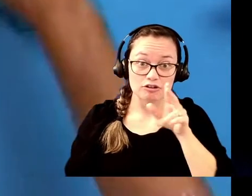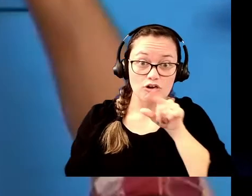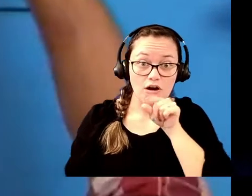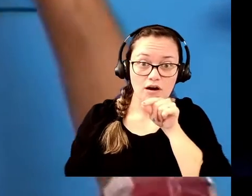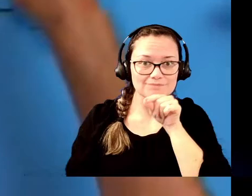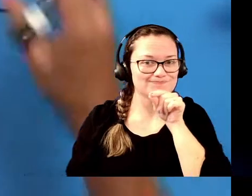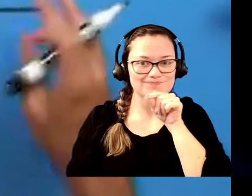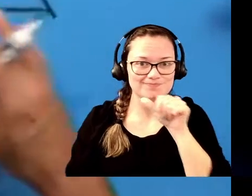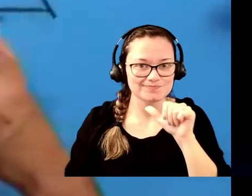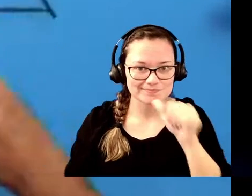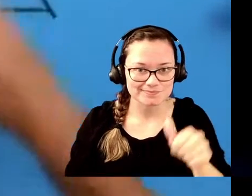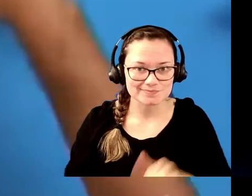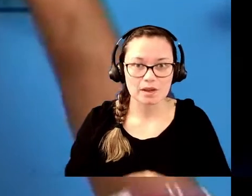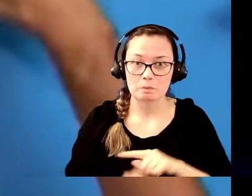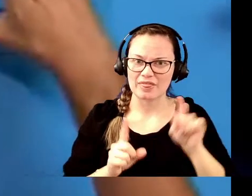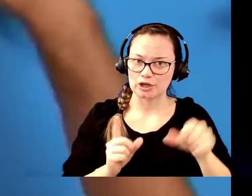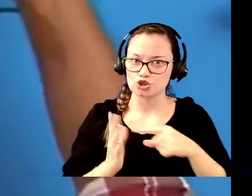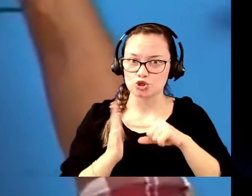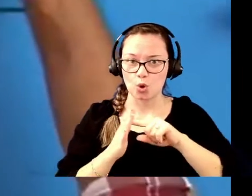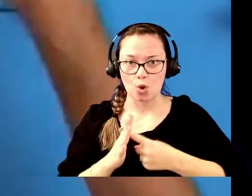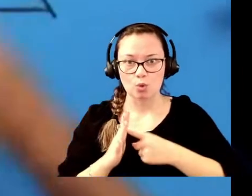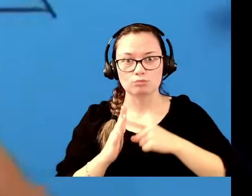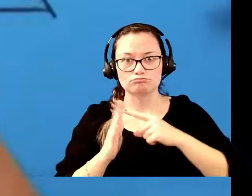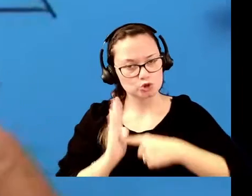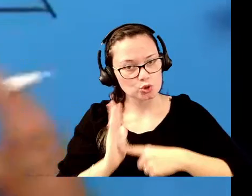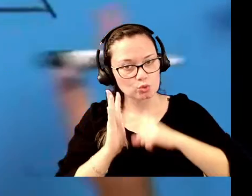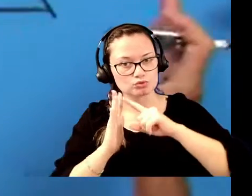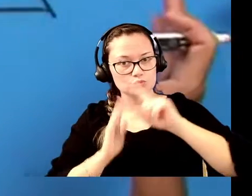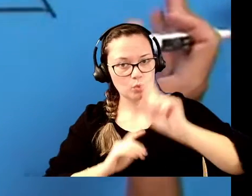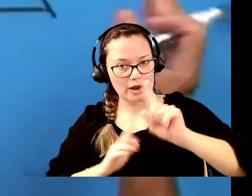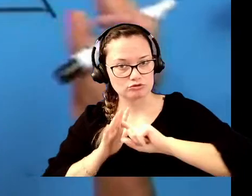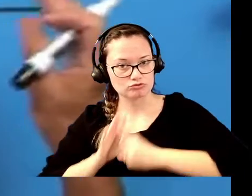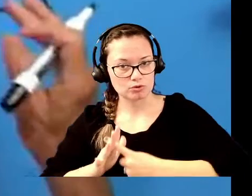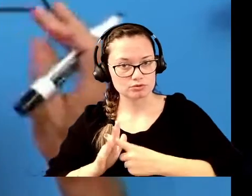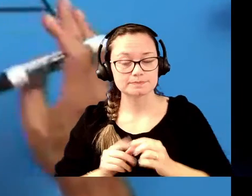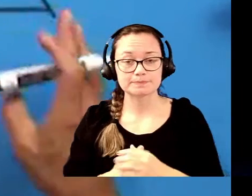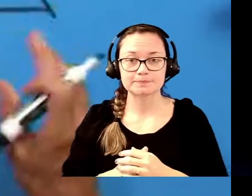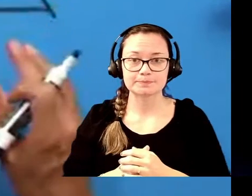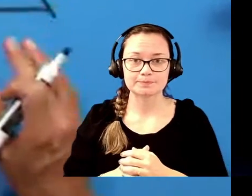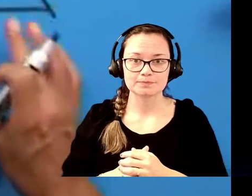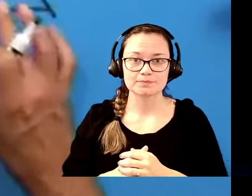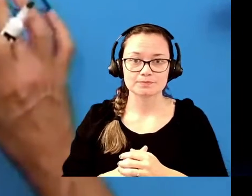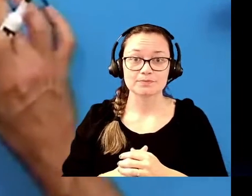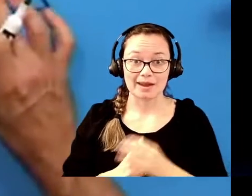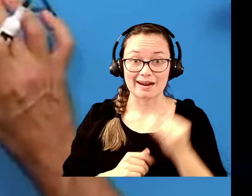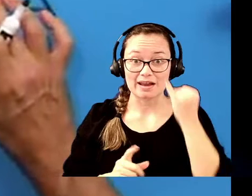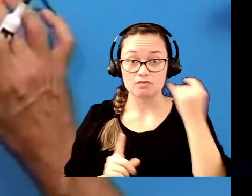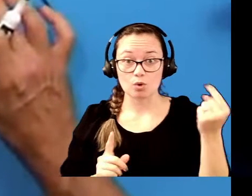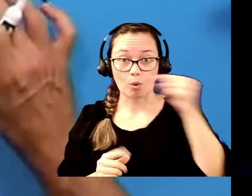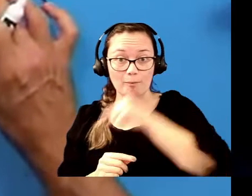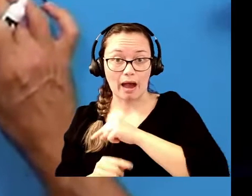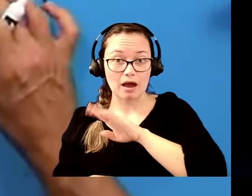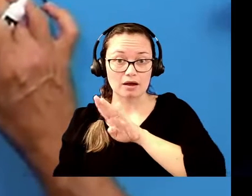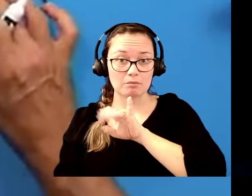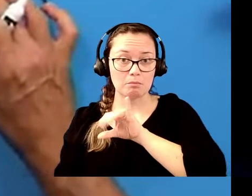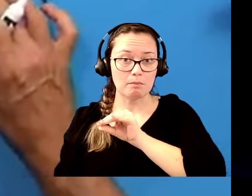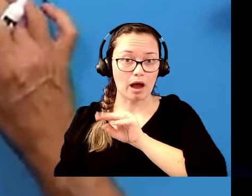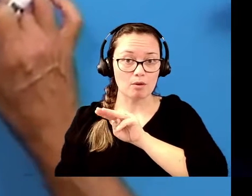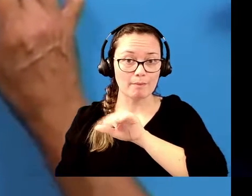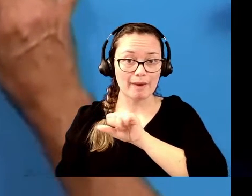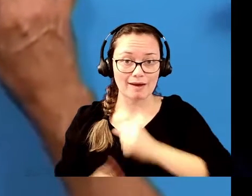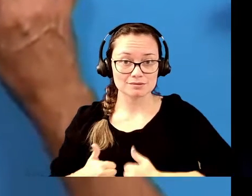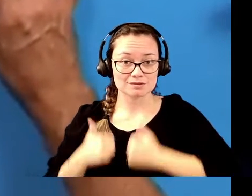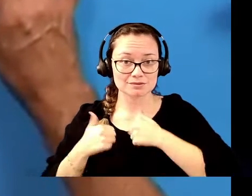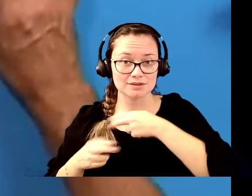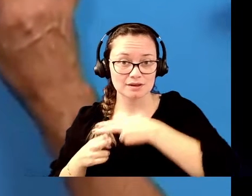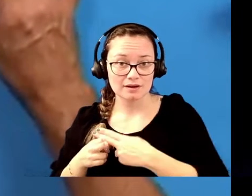this kind of just shows the distribution. And if you were to look at these numbers, you would also see, if we're going back to biomass, that there is more grass